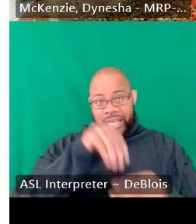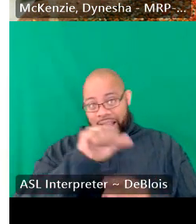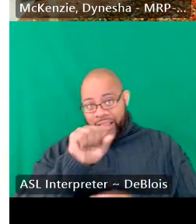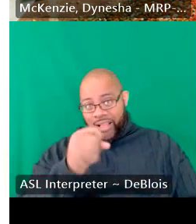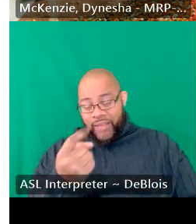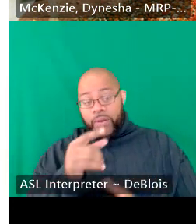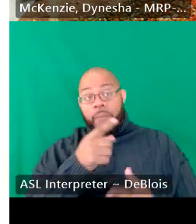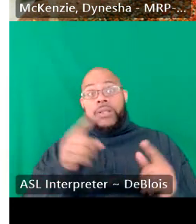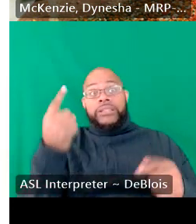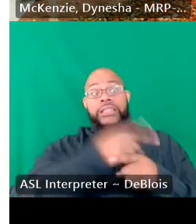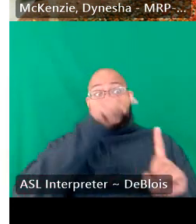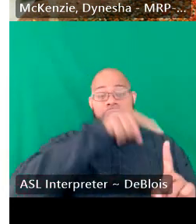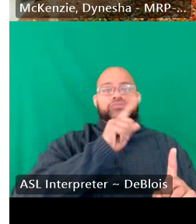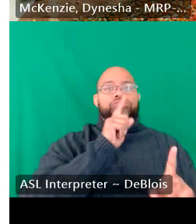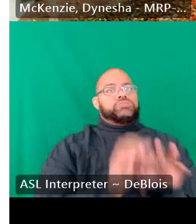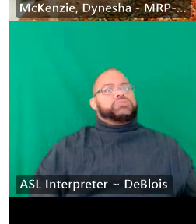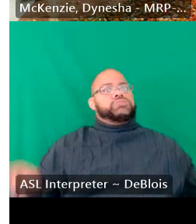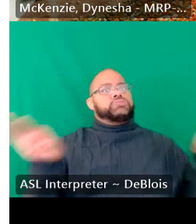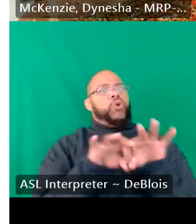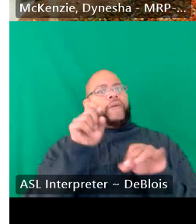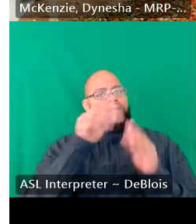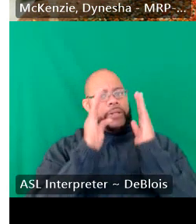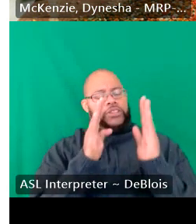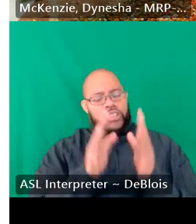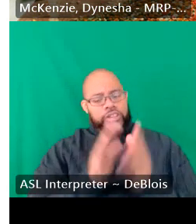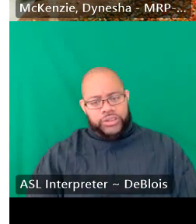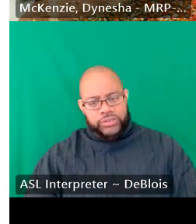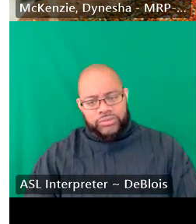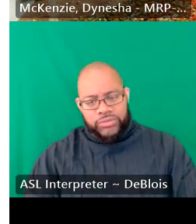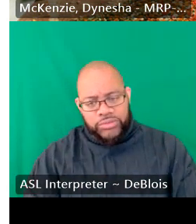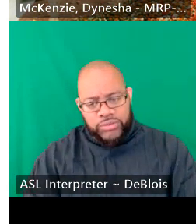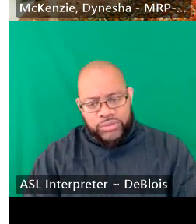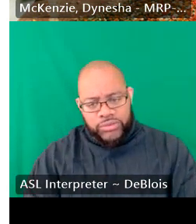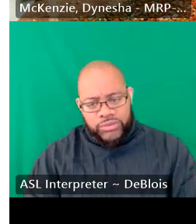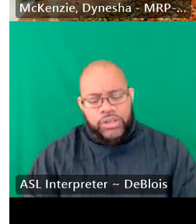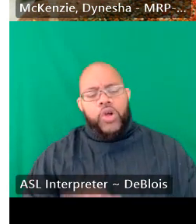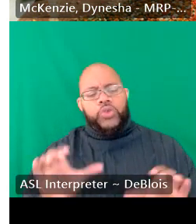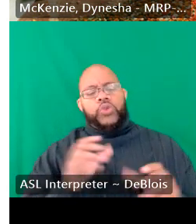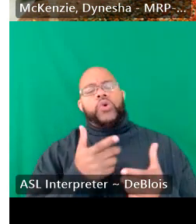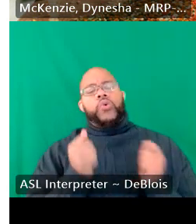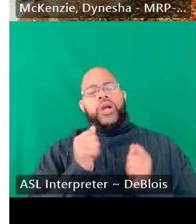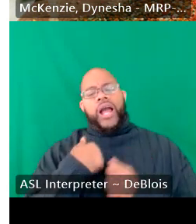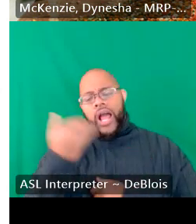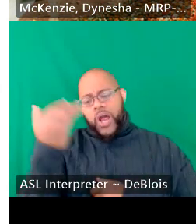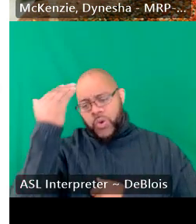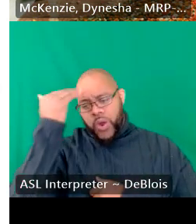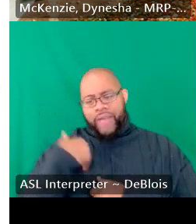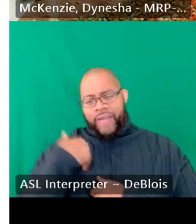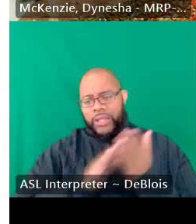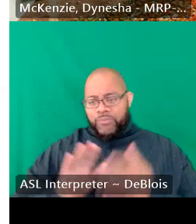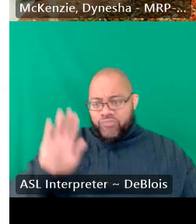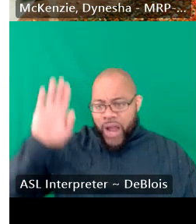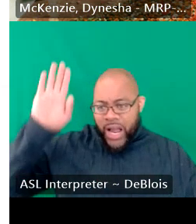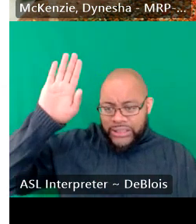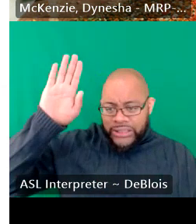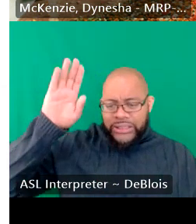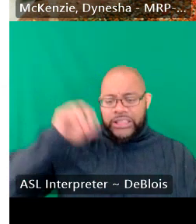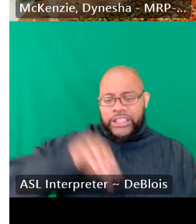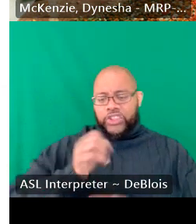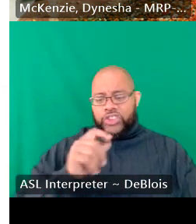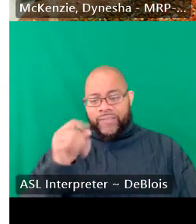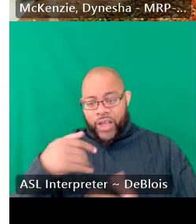ones that are there, you need to pay attention to. And I'm just going to do a quick, I know we've got some hands raised. I put in the chat that